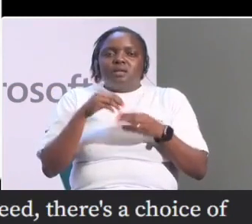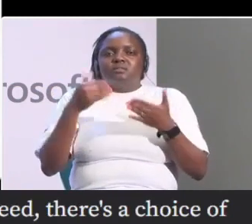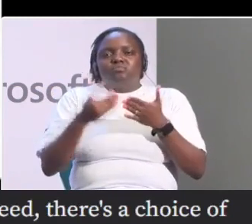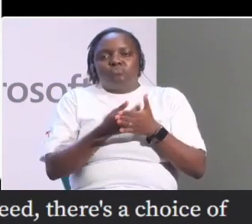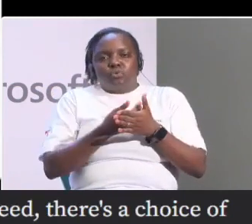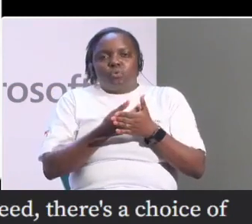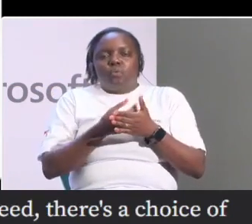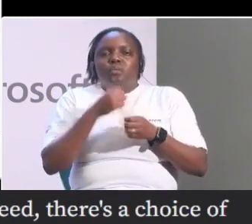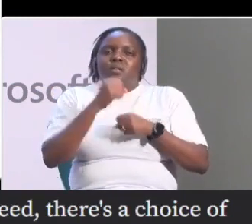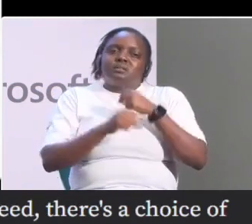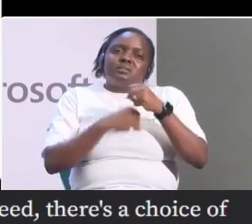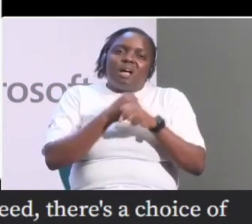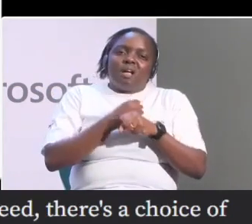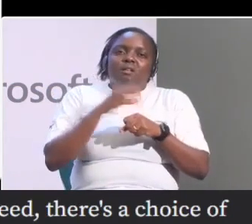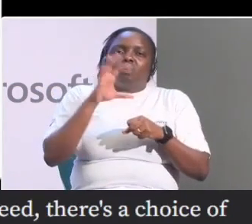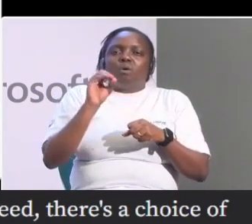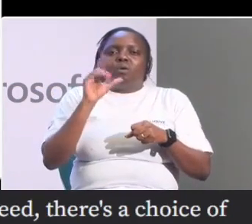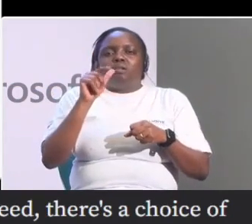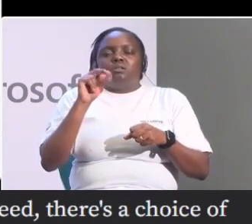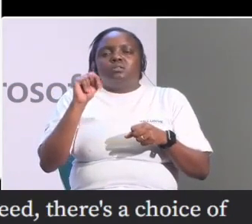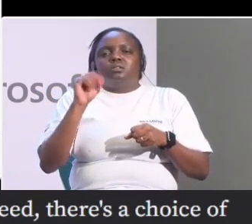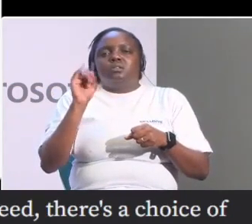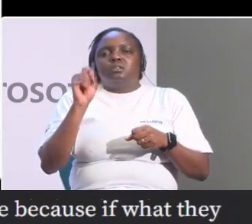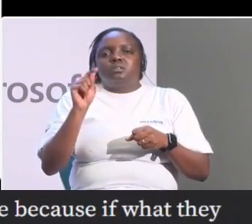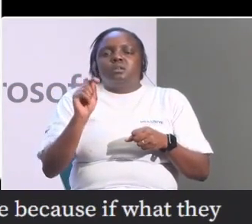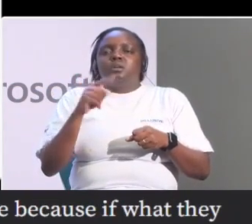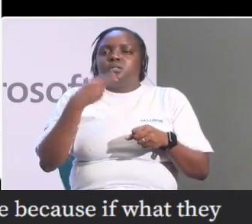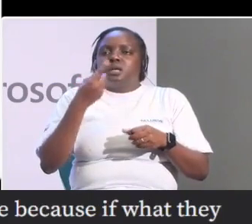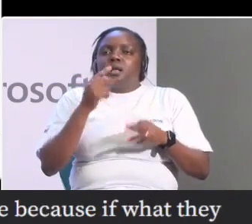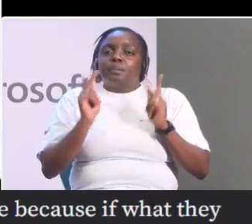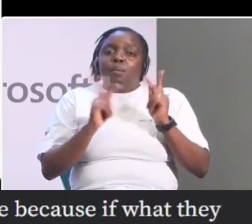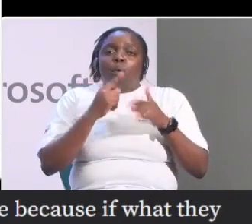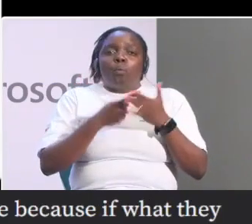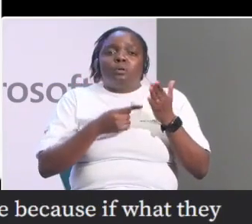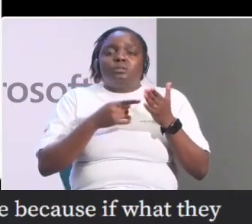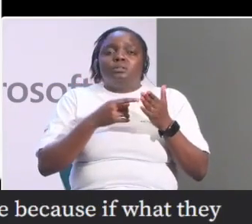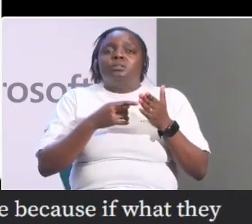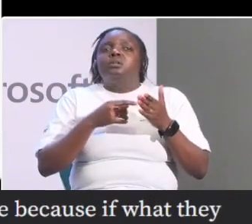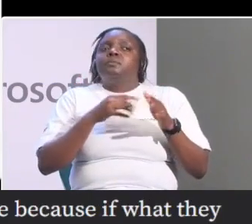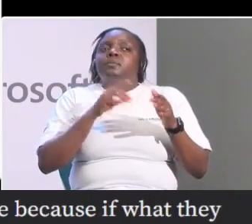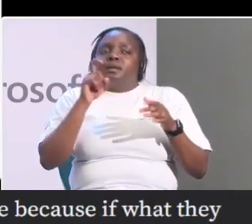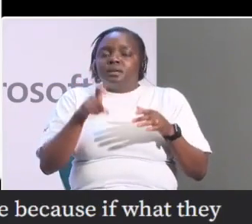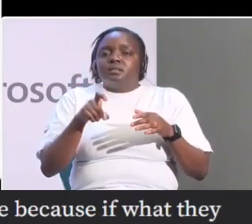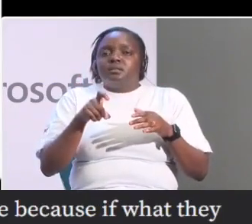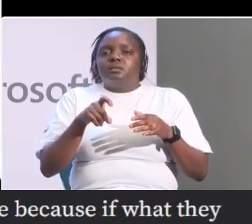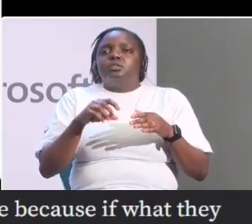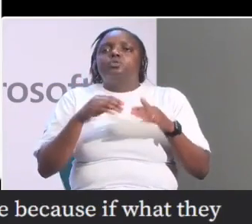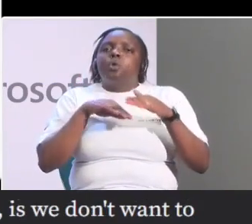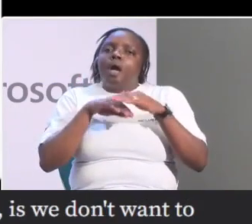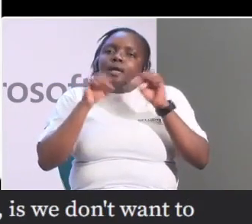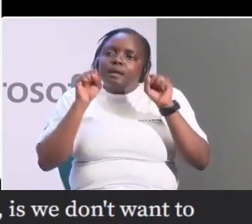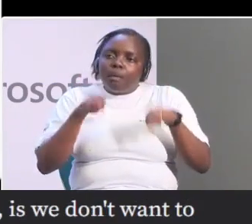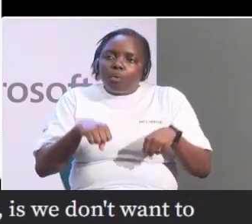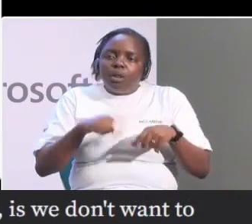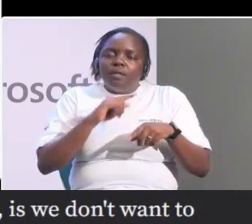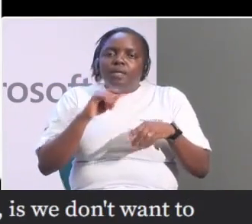new style colonialists and tell people what to do. Creative leadership is about enabling the individual and